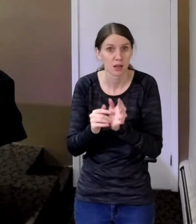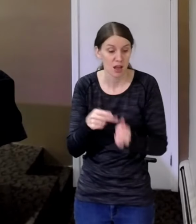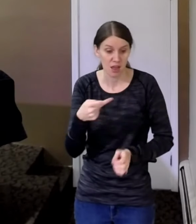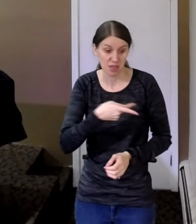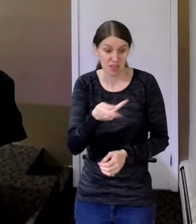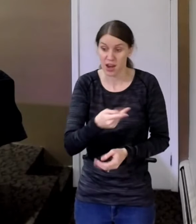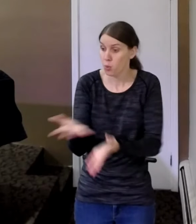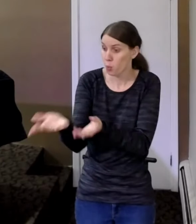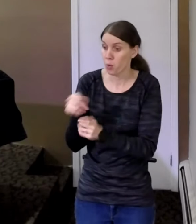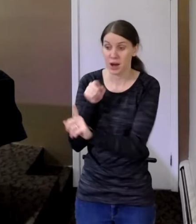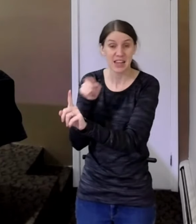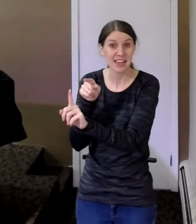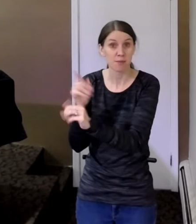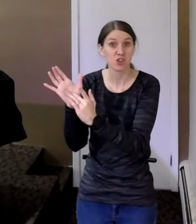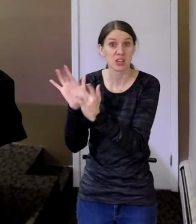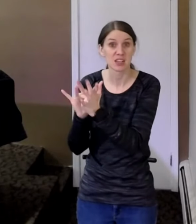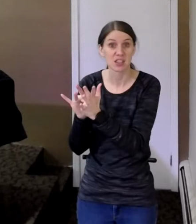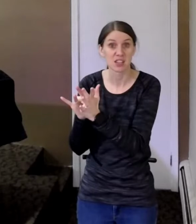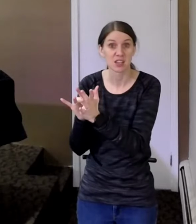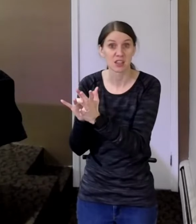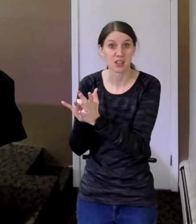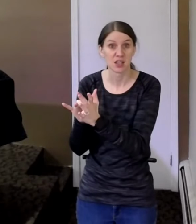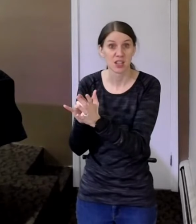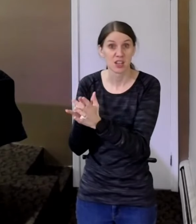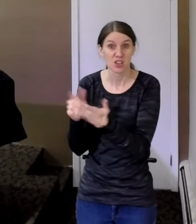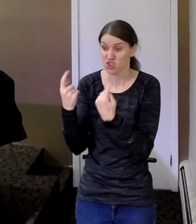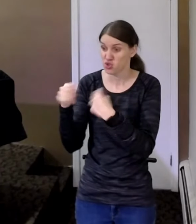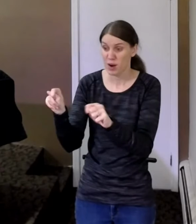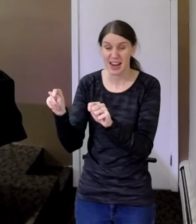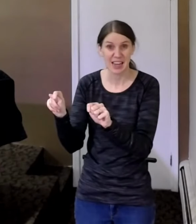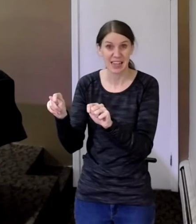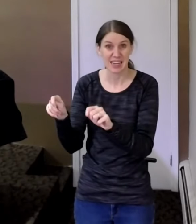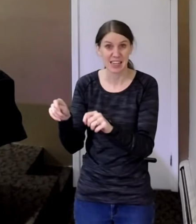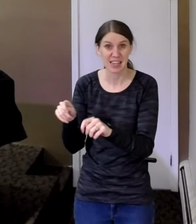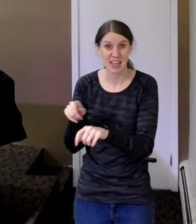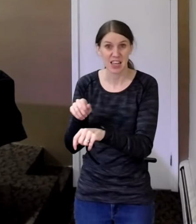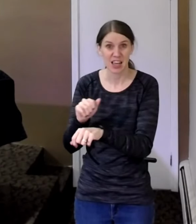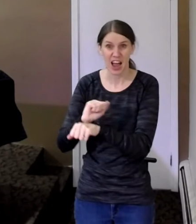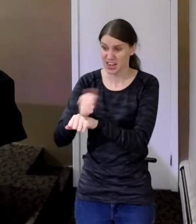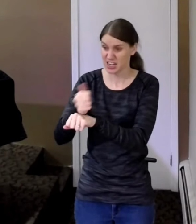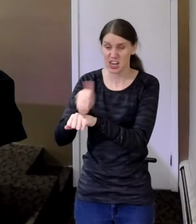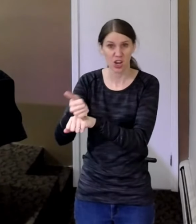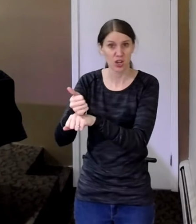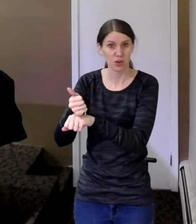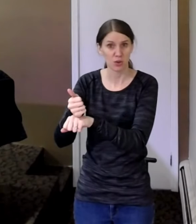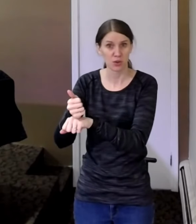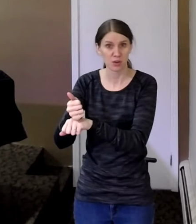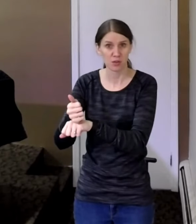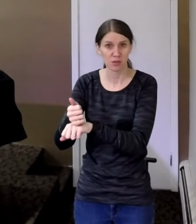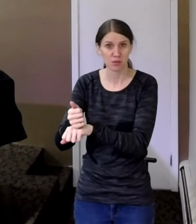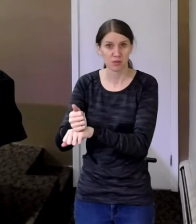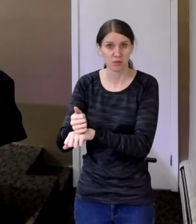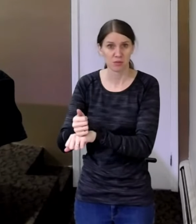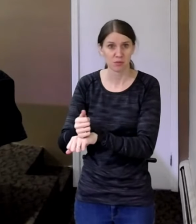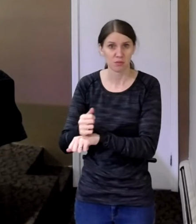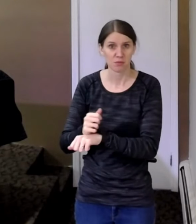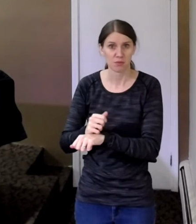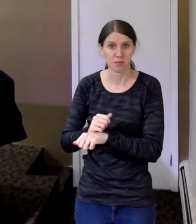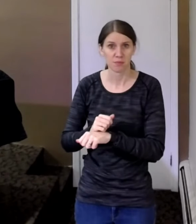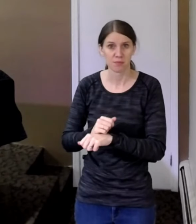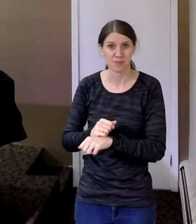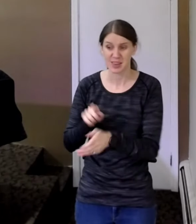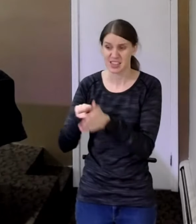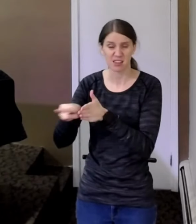just like Haman. They were trying to get to be able to accuse him of a capital crime, have him